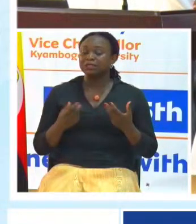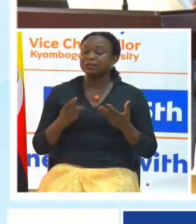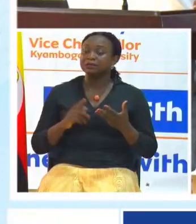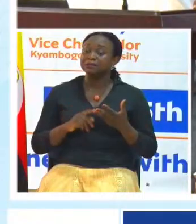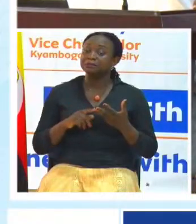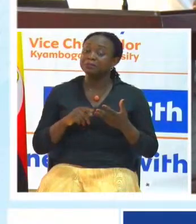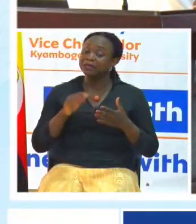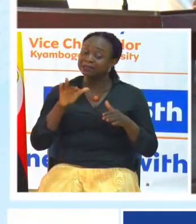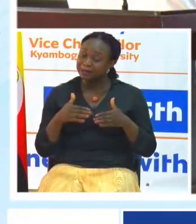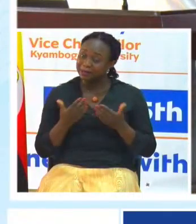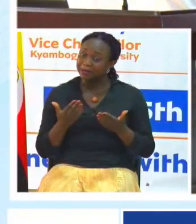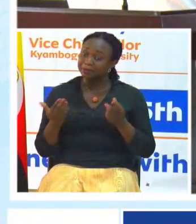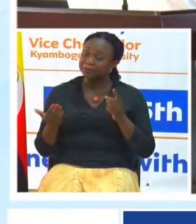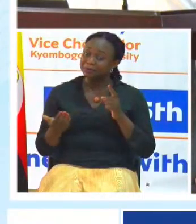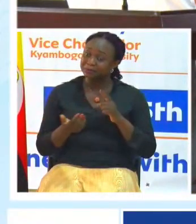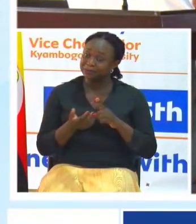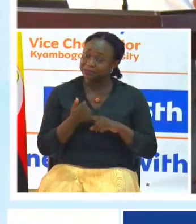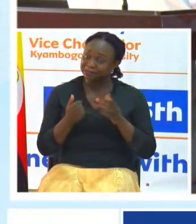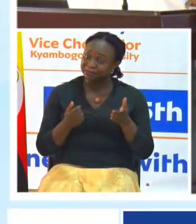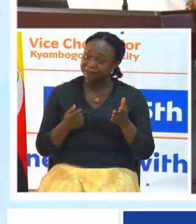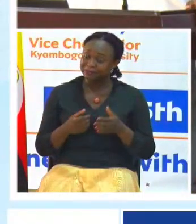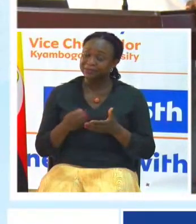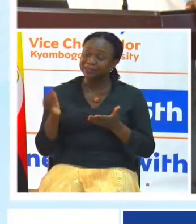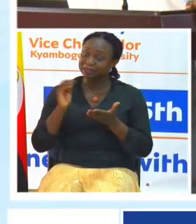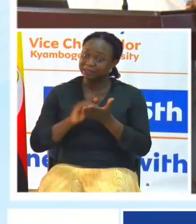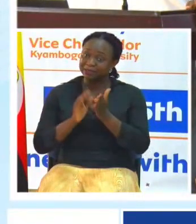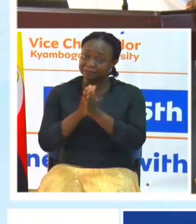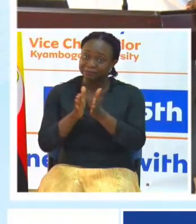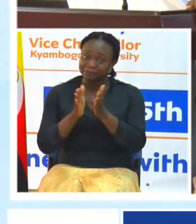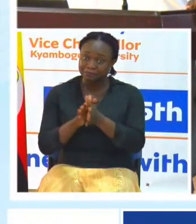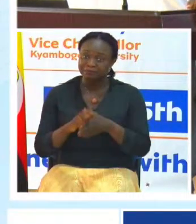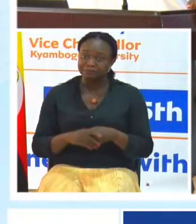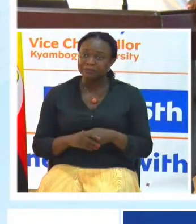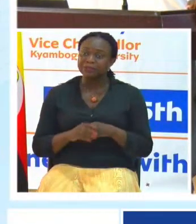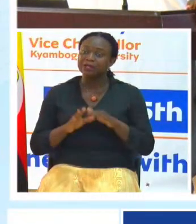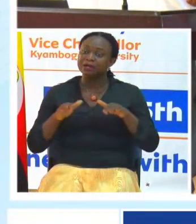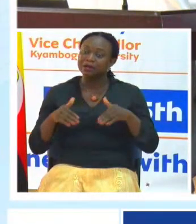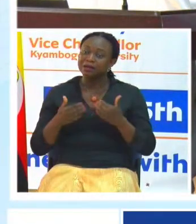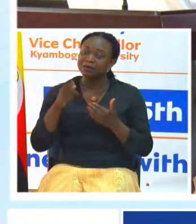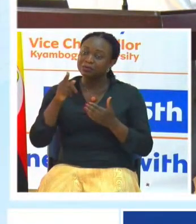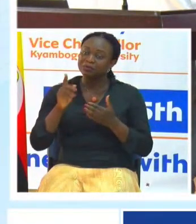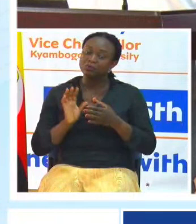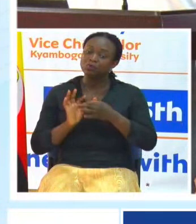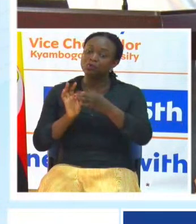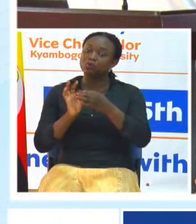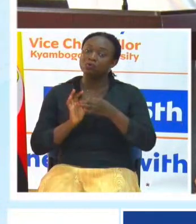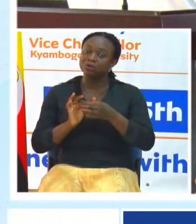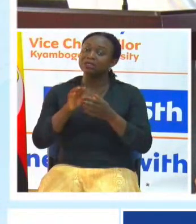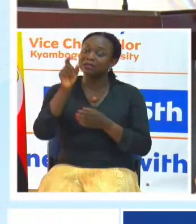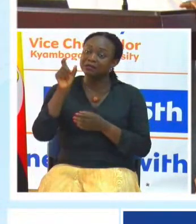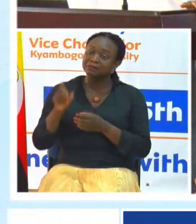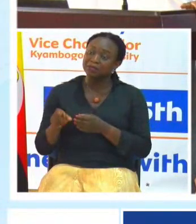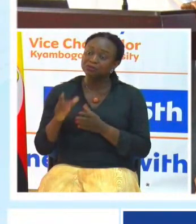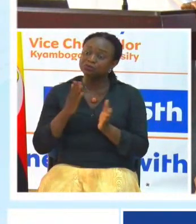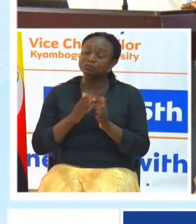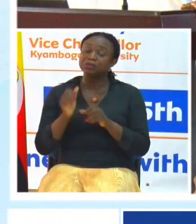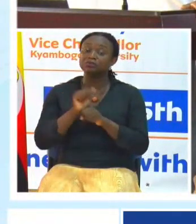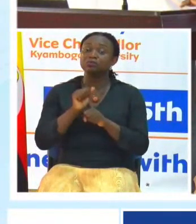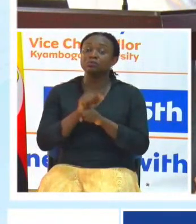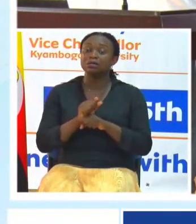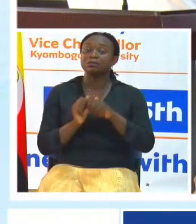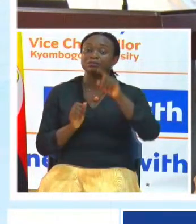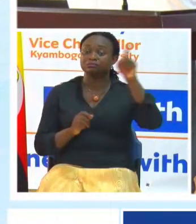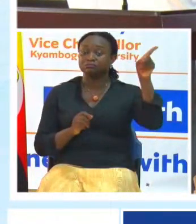to getting those assistantships, like I will reiterate again, is the connection between you and the person that you're going to work with in the United